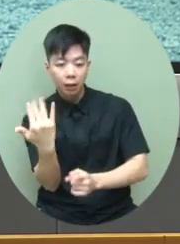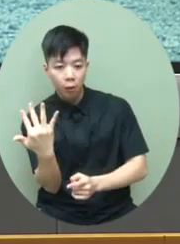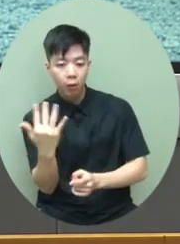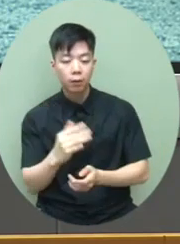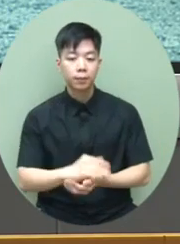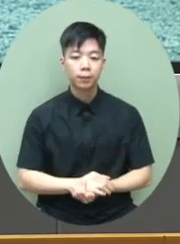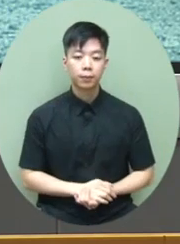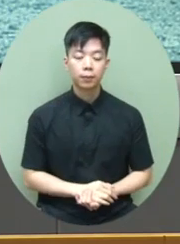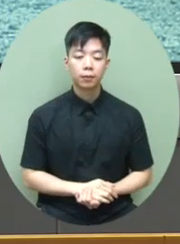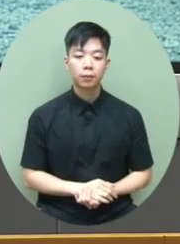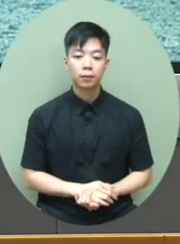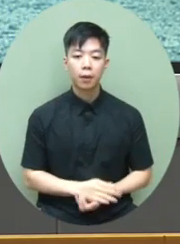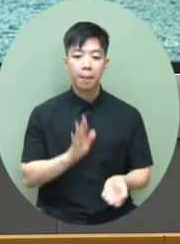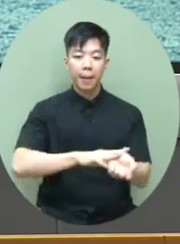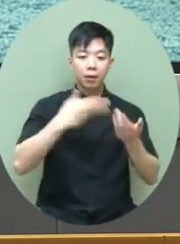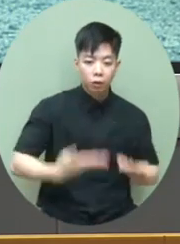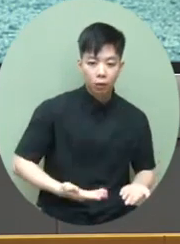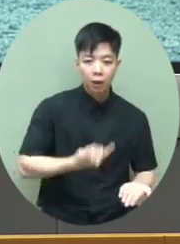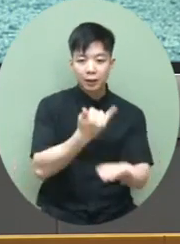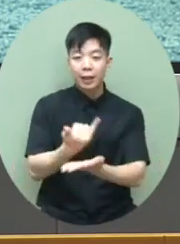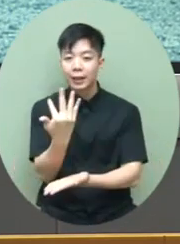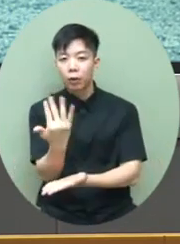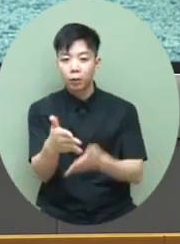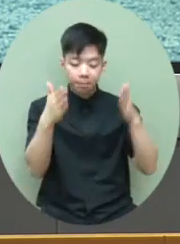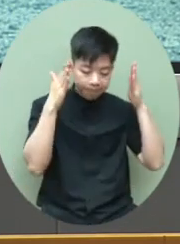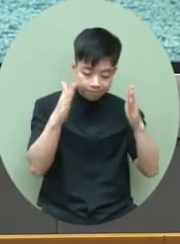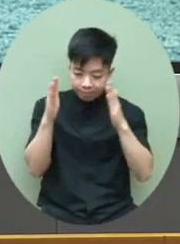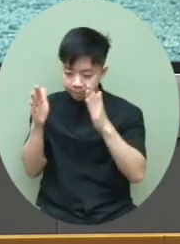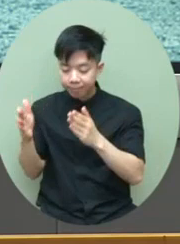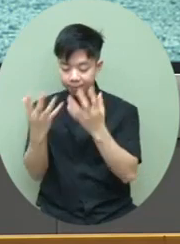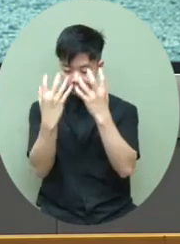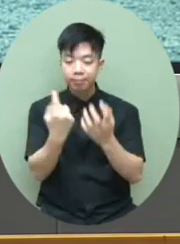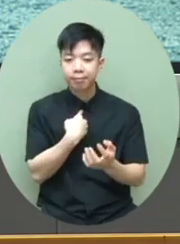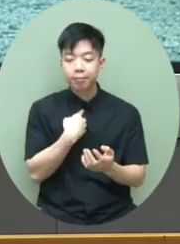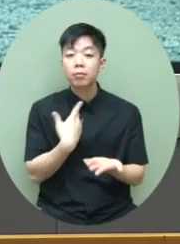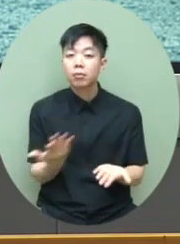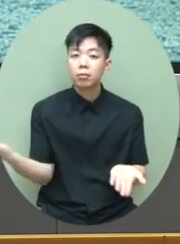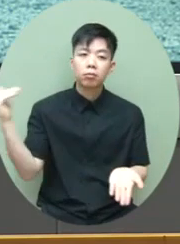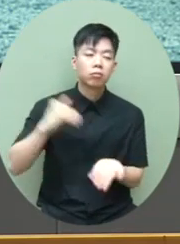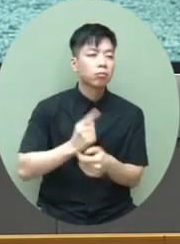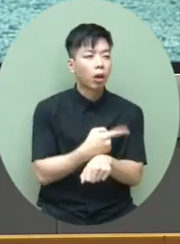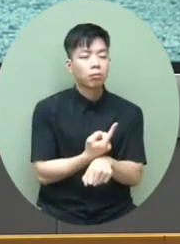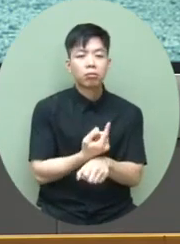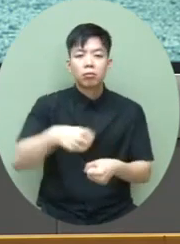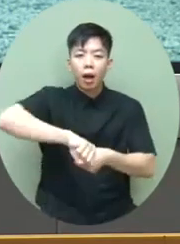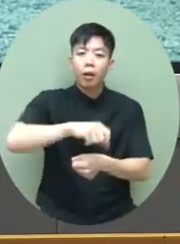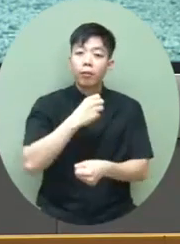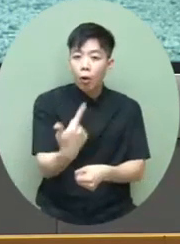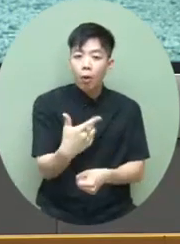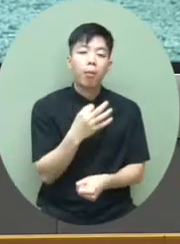far we have not observed any obvious increase in the proportion in the actual number.